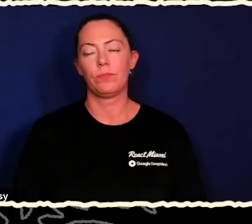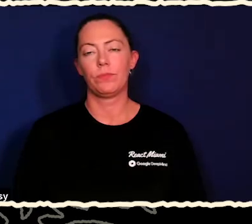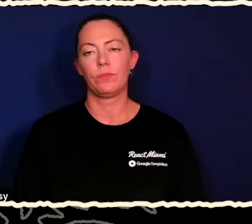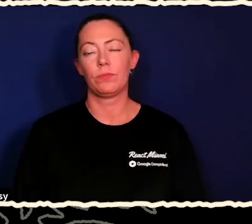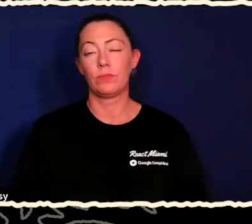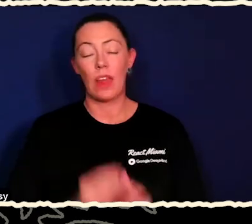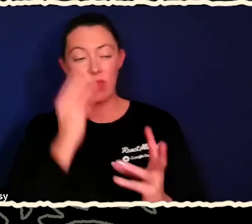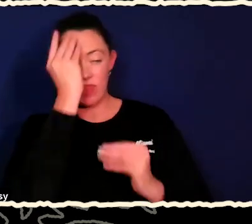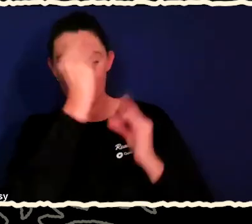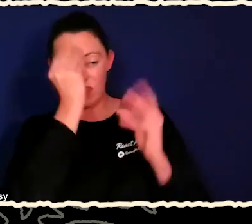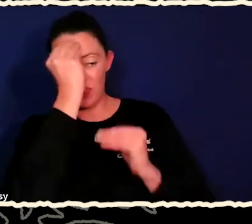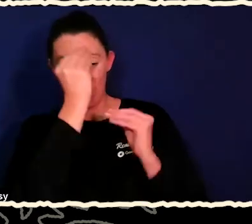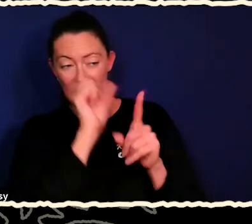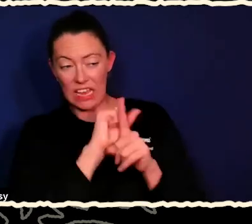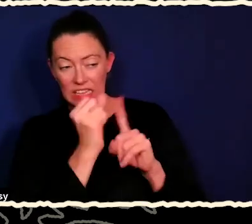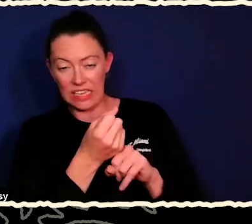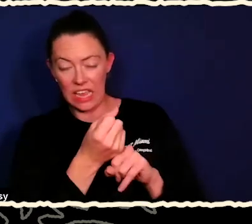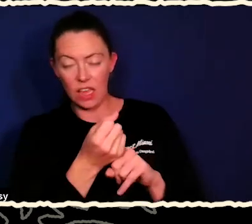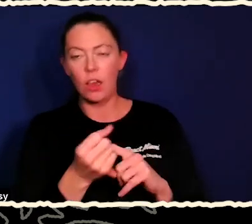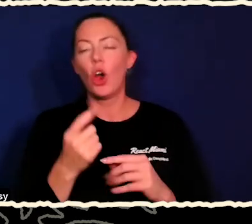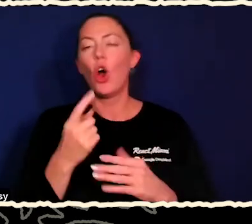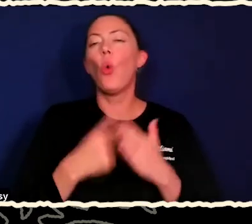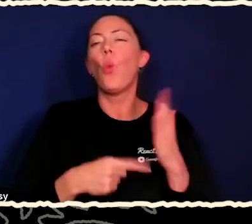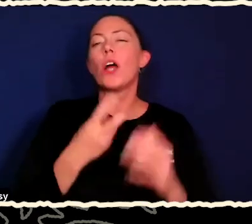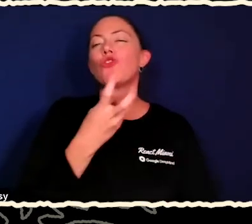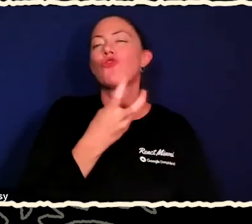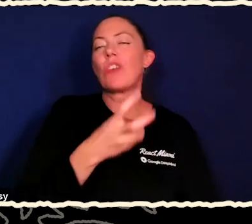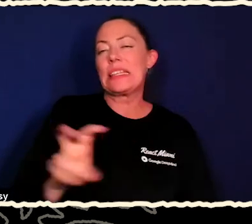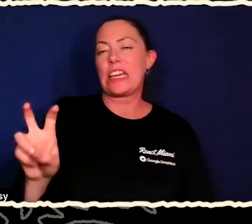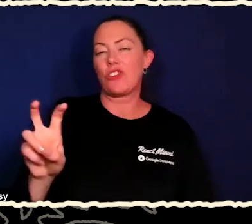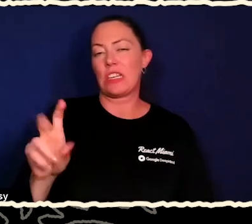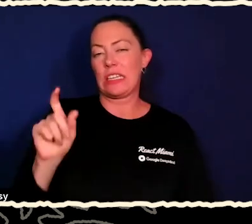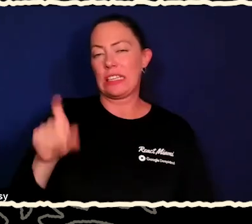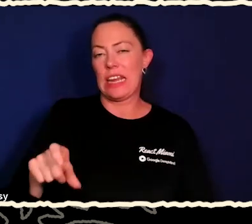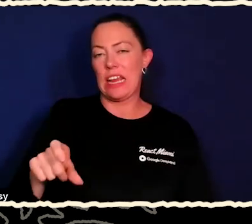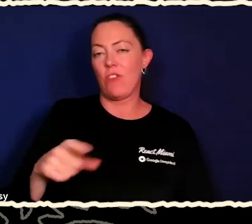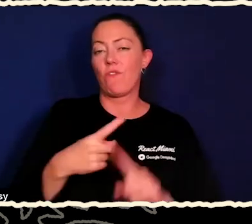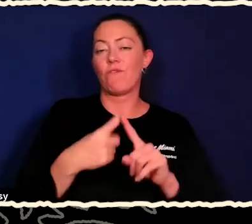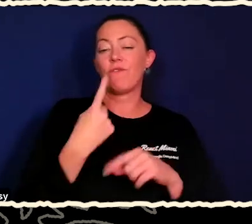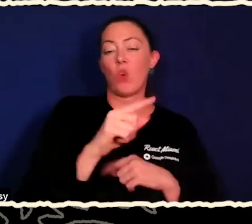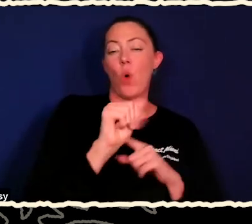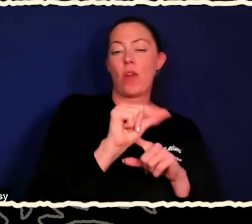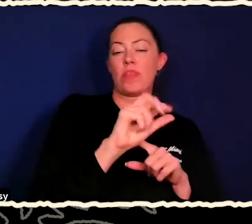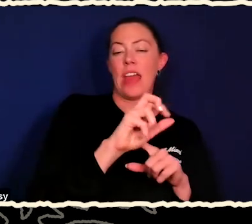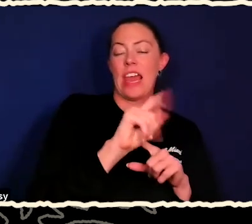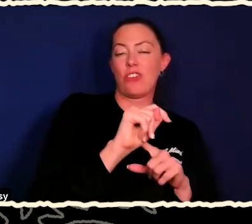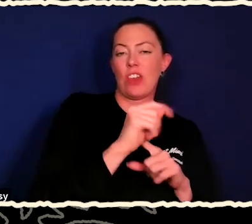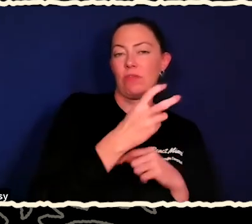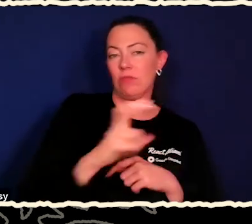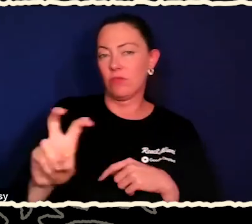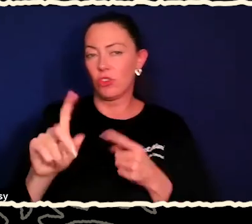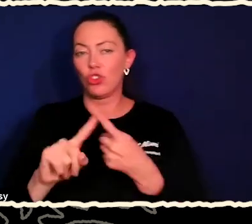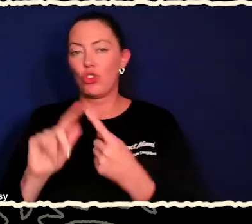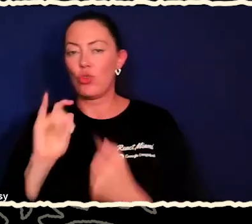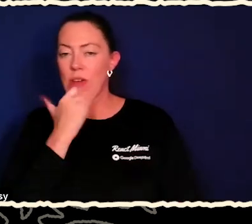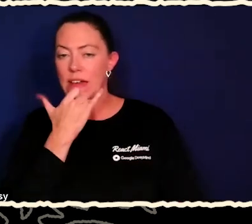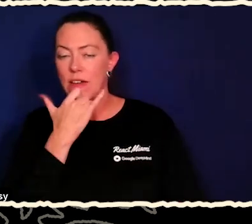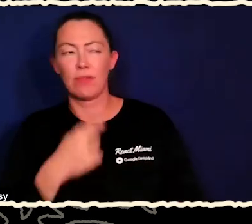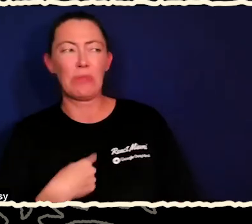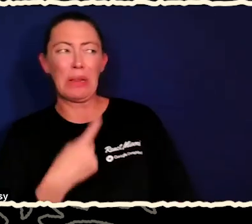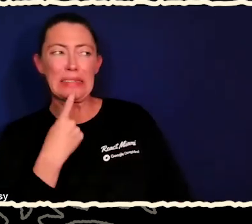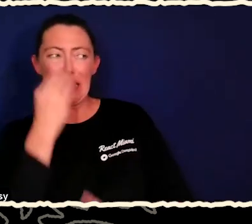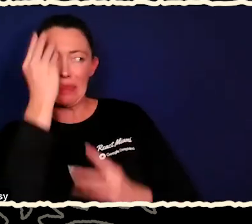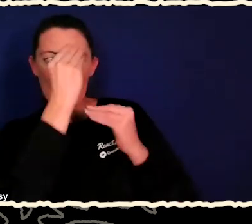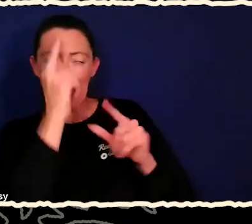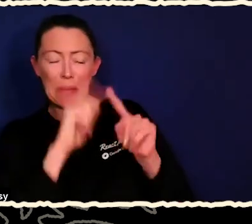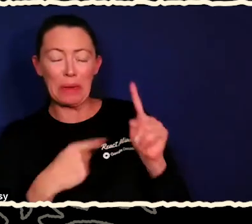Thinking state? What transition would it need for the agent to go to the error state? Oh, I was saying thinking, but clearly I'm wrong. I'm